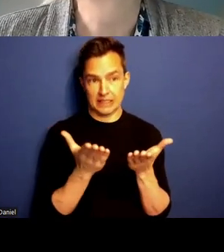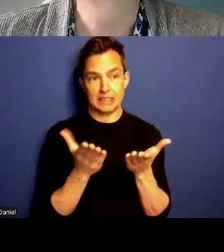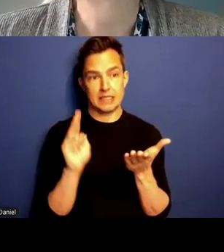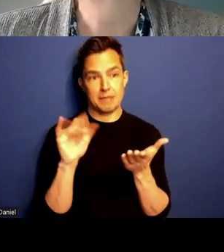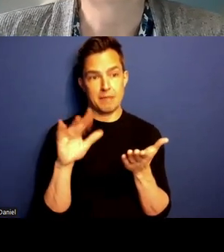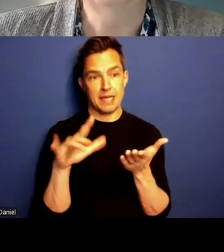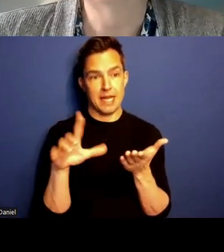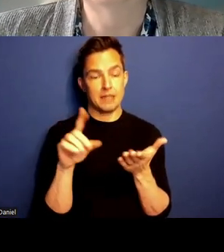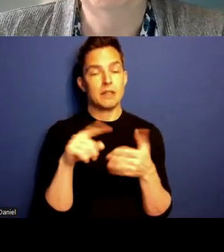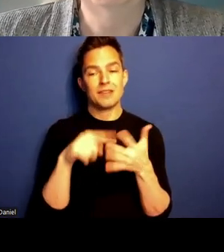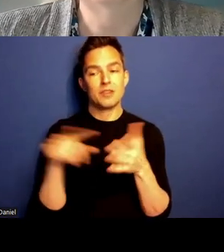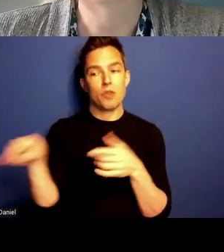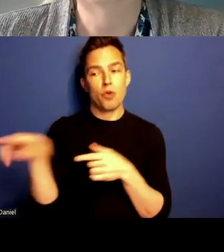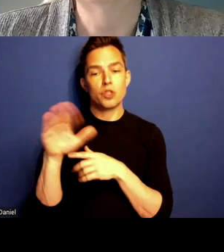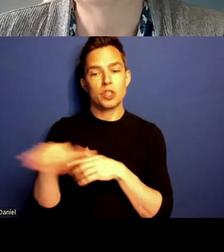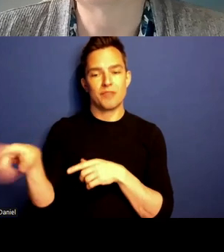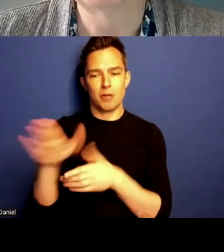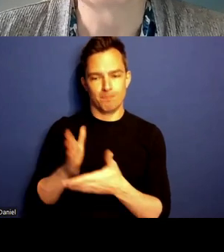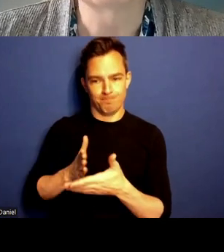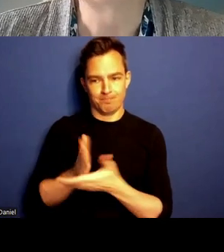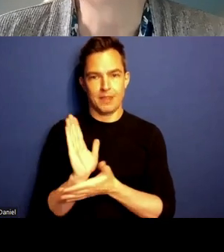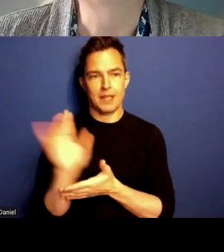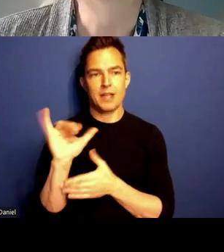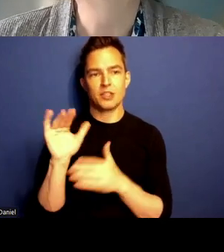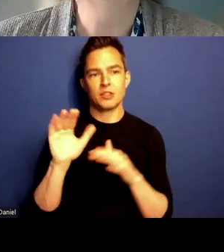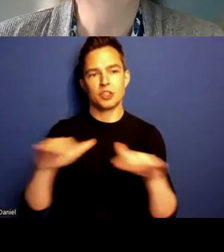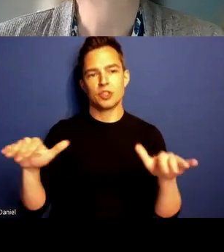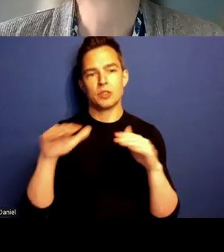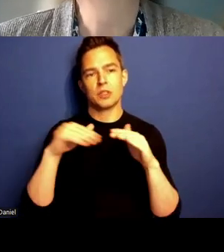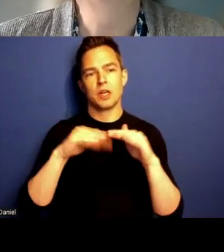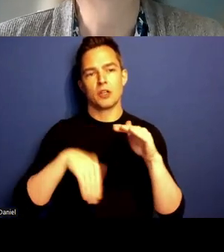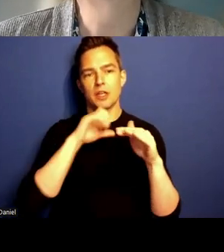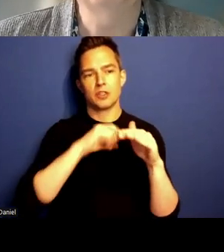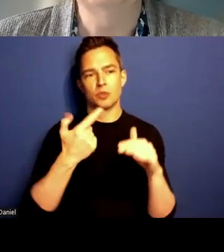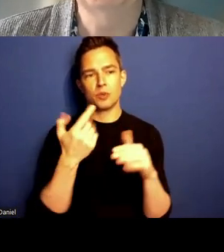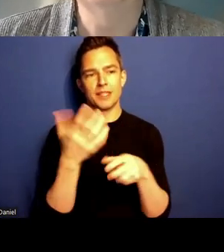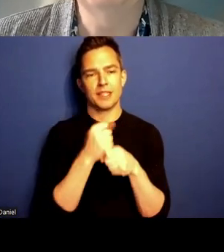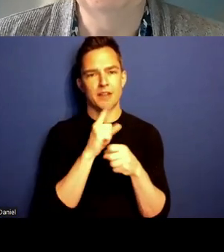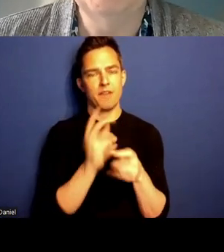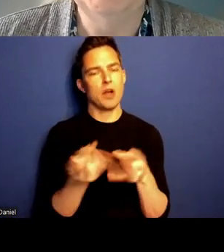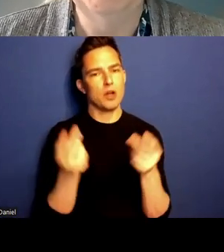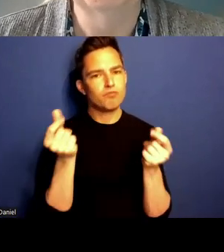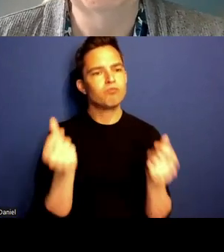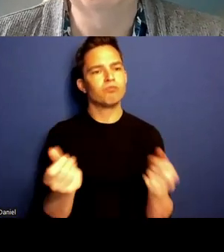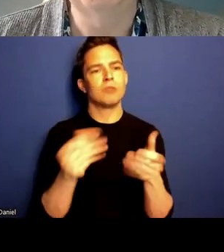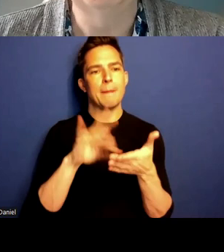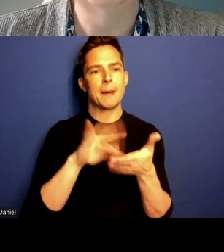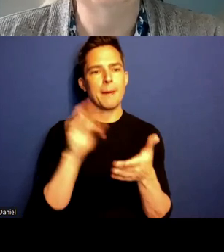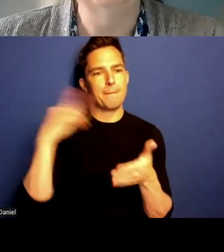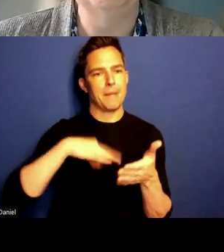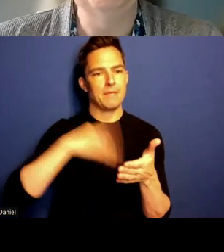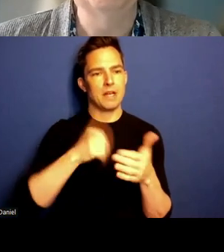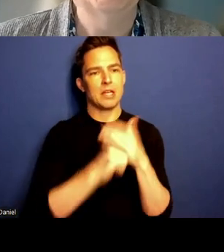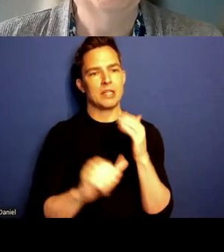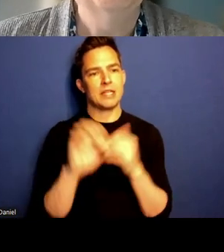those children are entitled as children under 21 to get a robust Medicaid benefit under